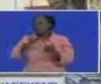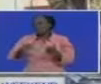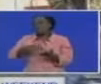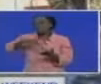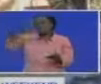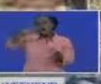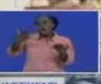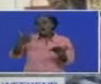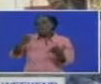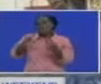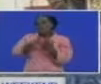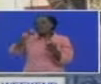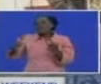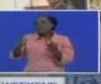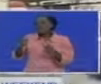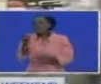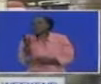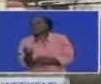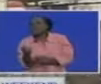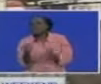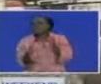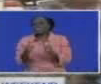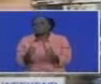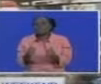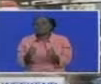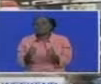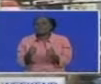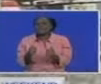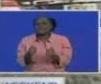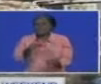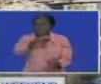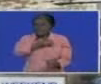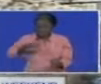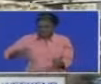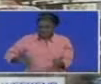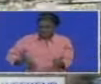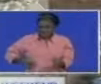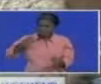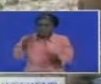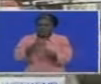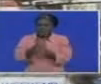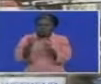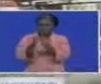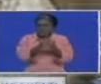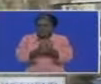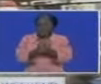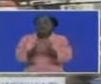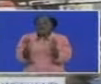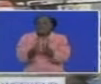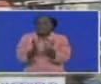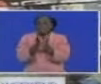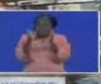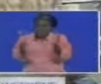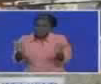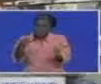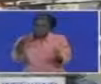watu wengi ama utaondolea ile iko na wachache. Kazi yetu senators ni kufanya kazi pamoja na nyinyi wananchi. Tunawakilisha